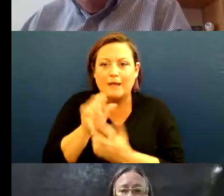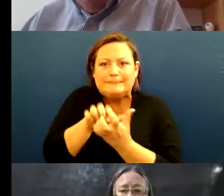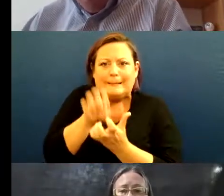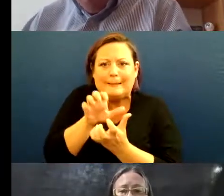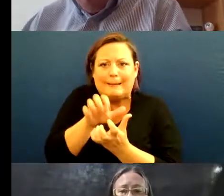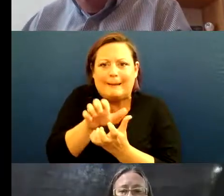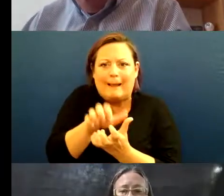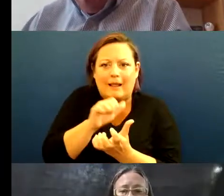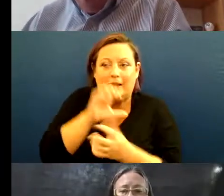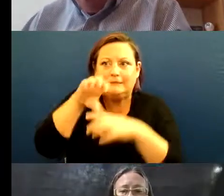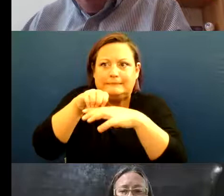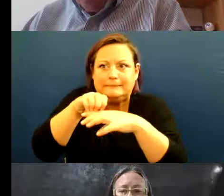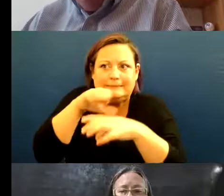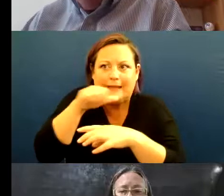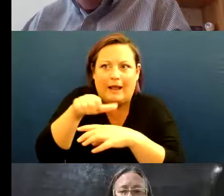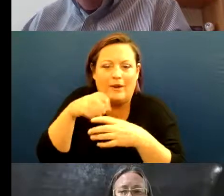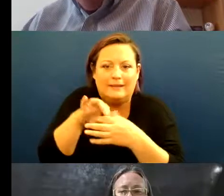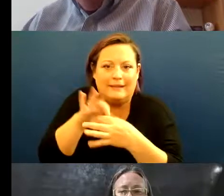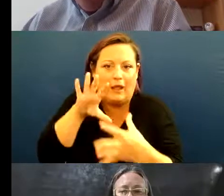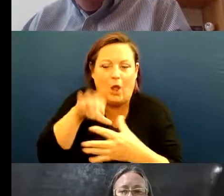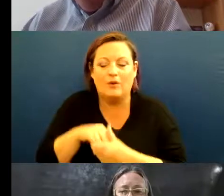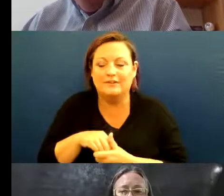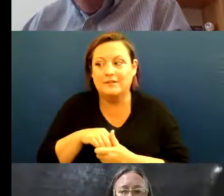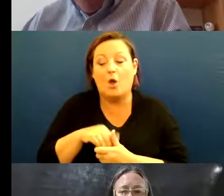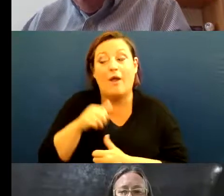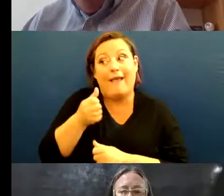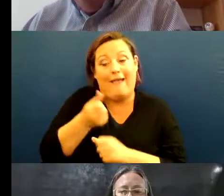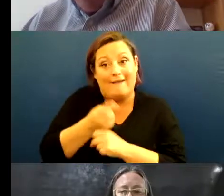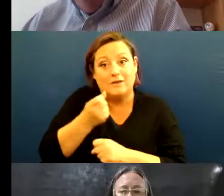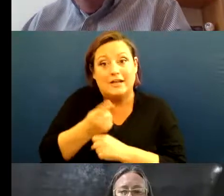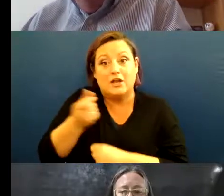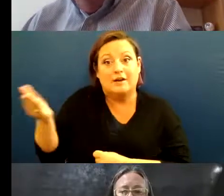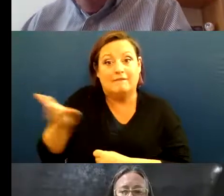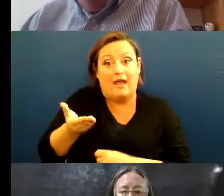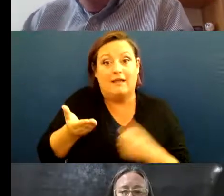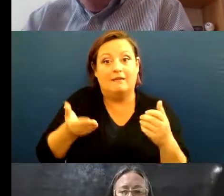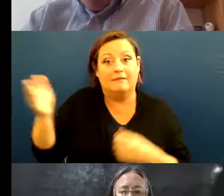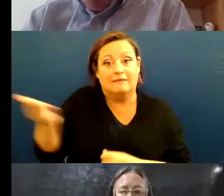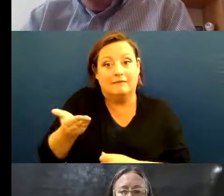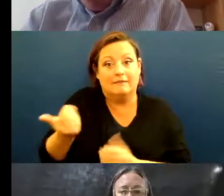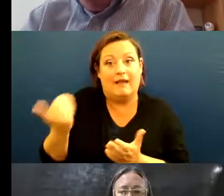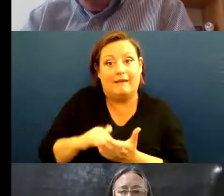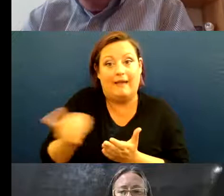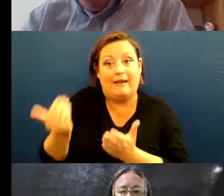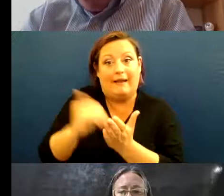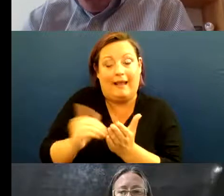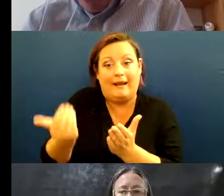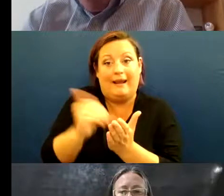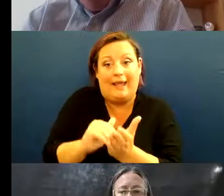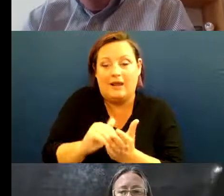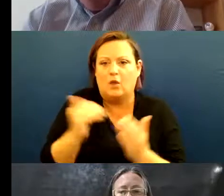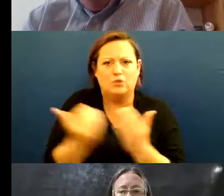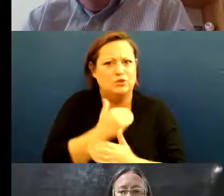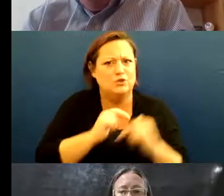every year they would invite me back, and every year there would be another new building on campus. And finally, in 2006,